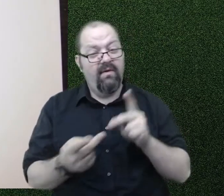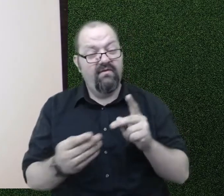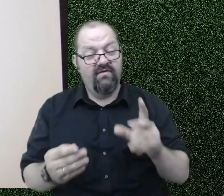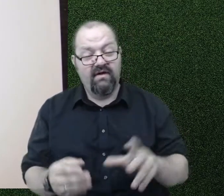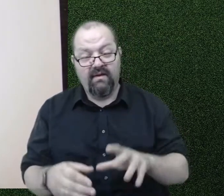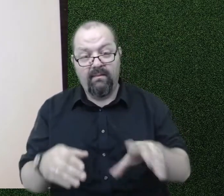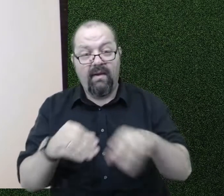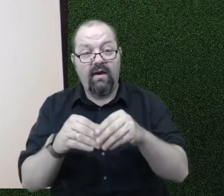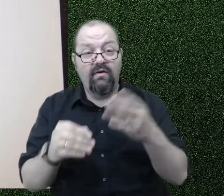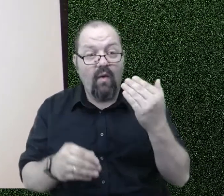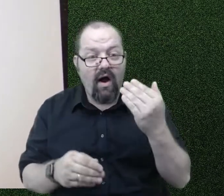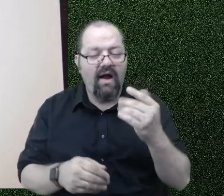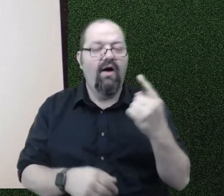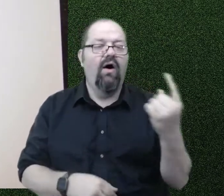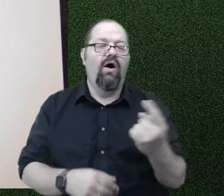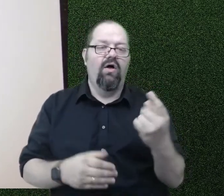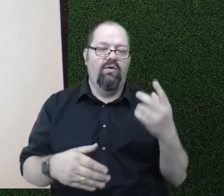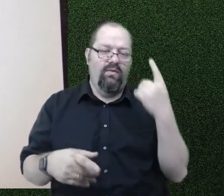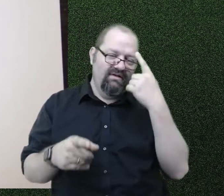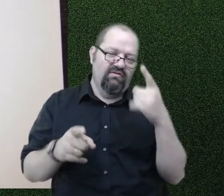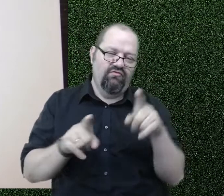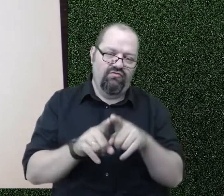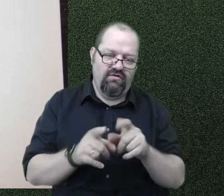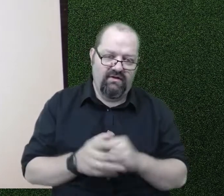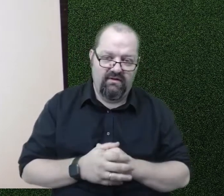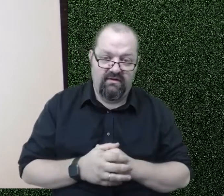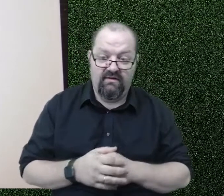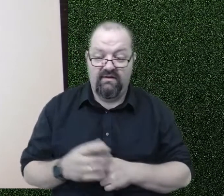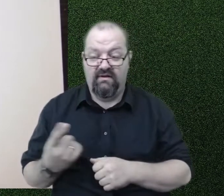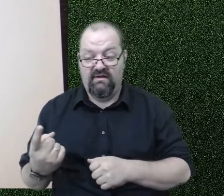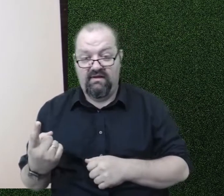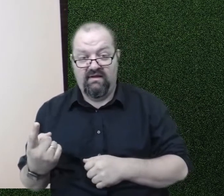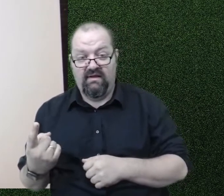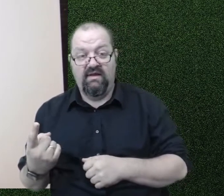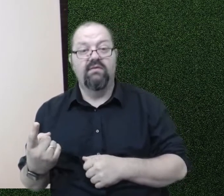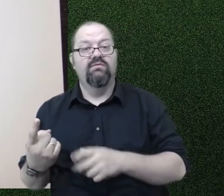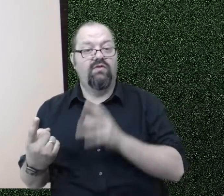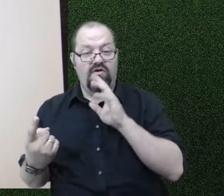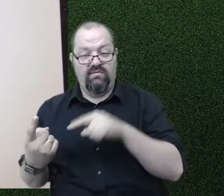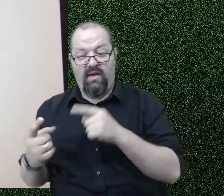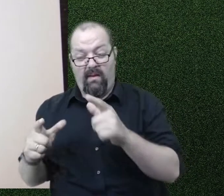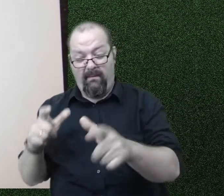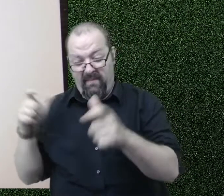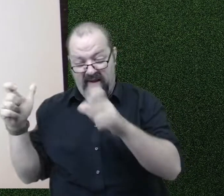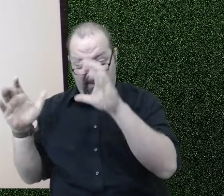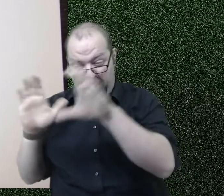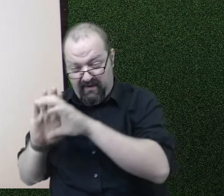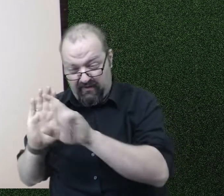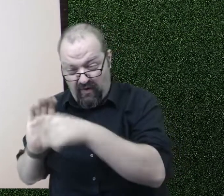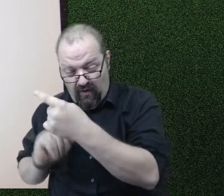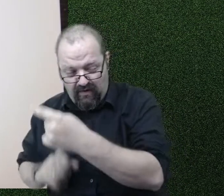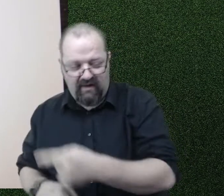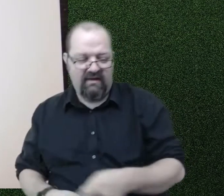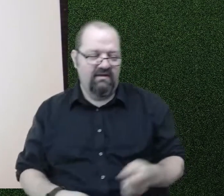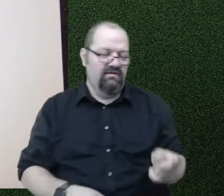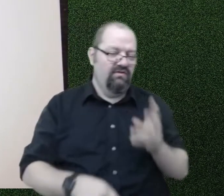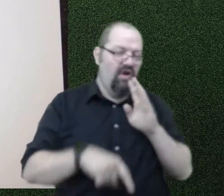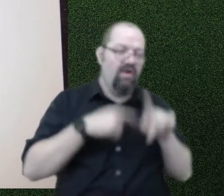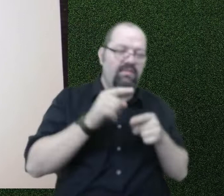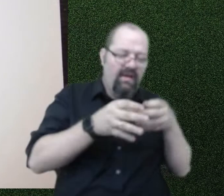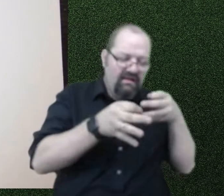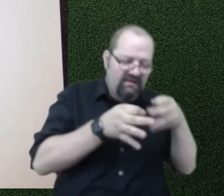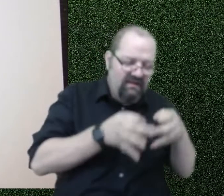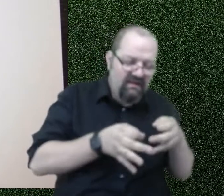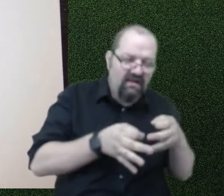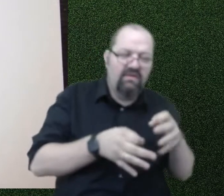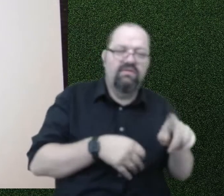agree. He'd say, he's all about the big picture. She's all about the details. They come to exactly the